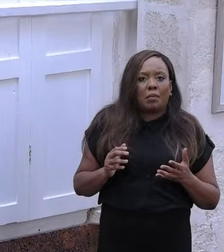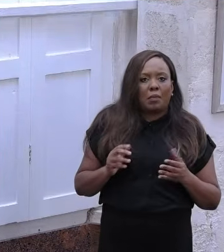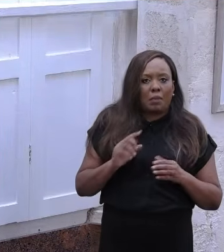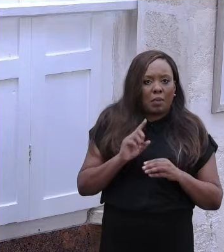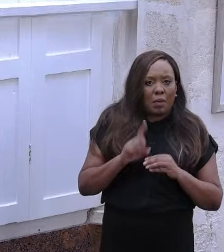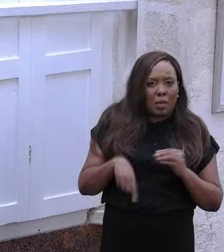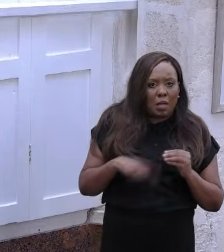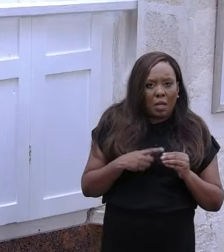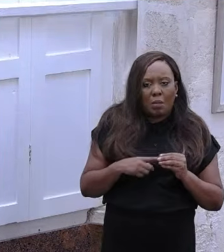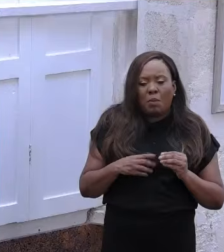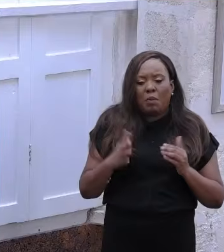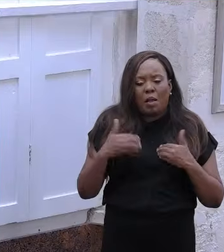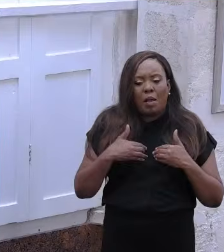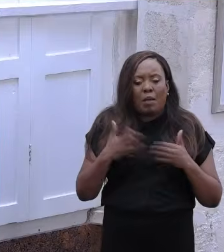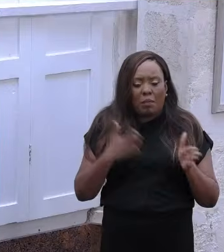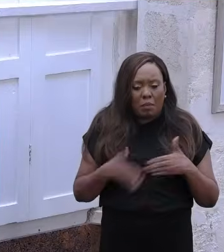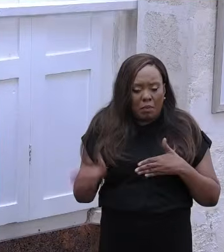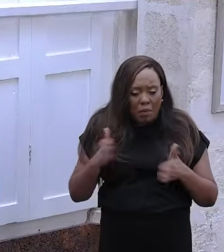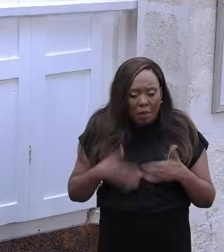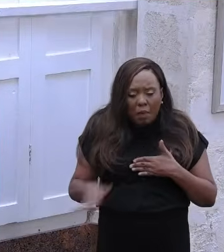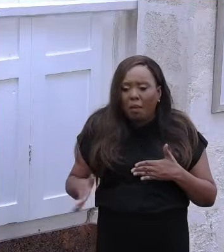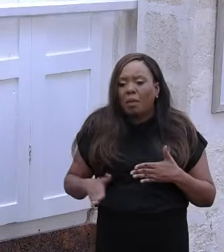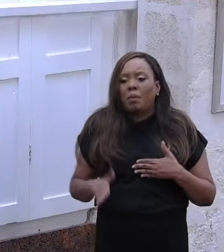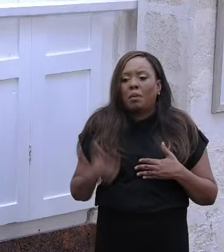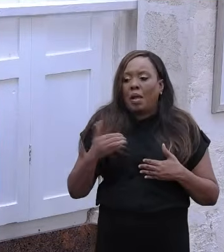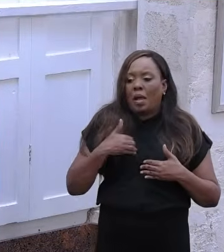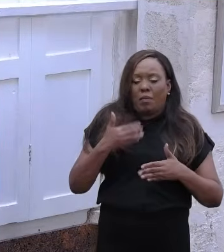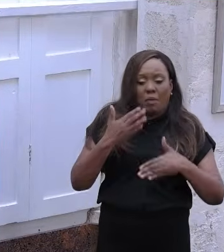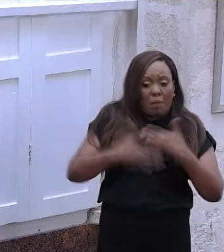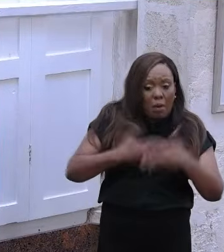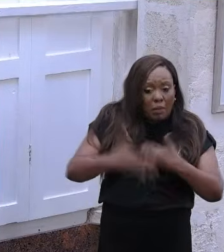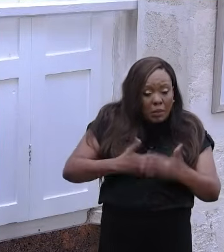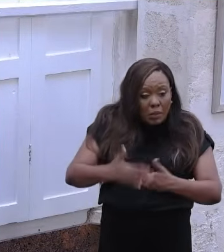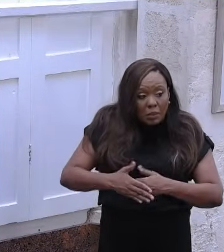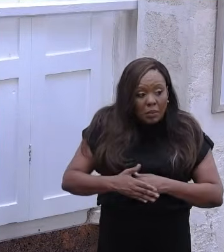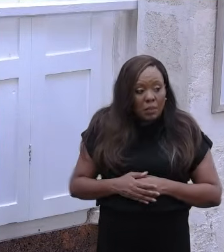has a format you have to follow. But as it stands today,